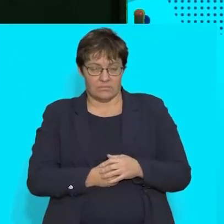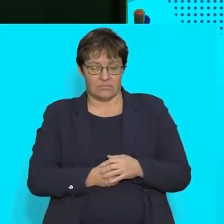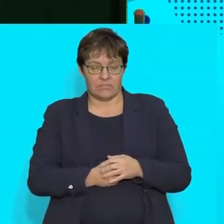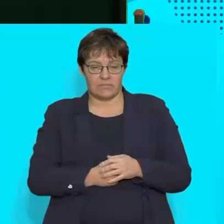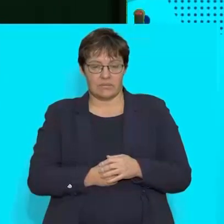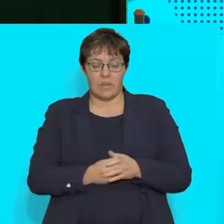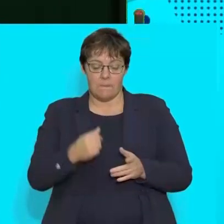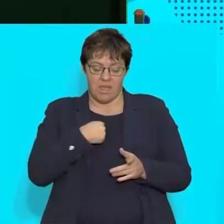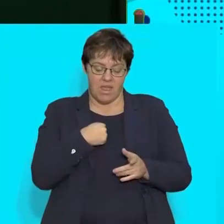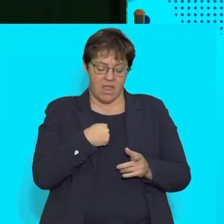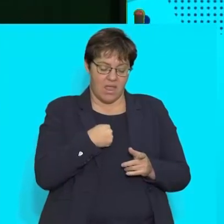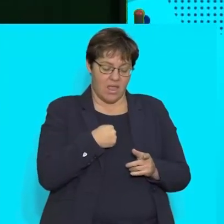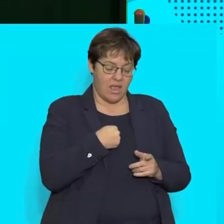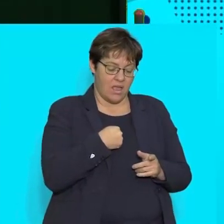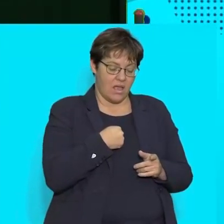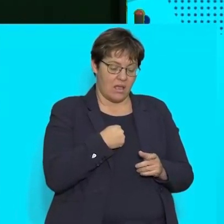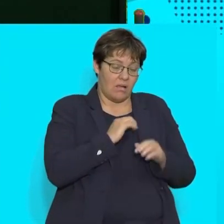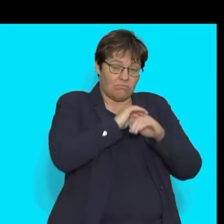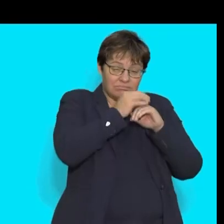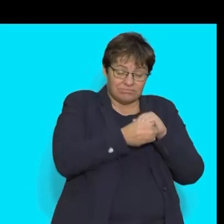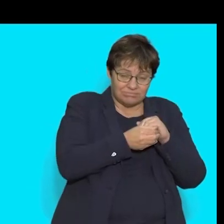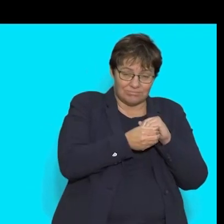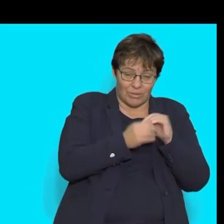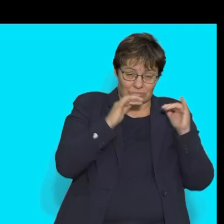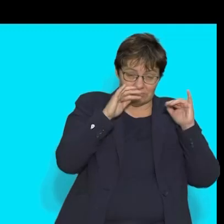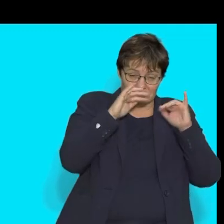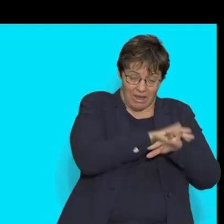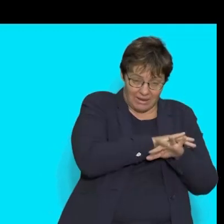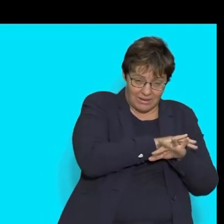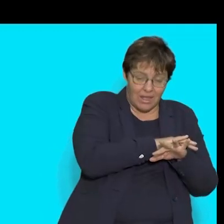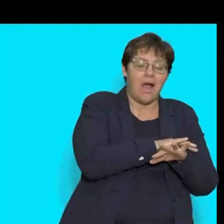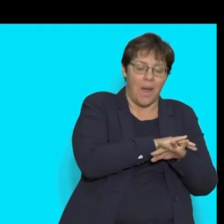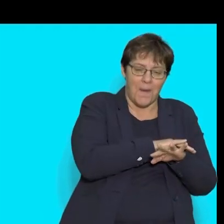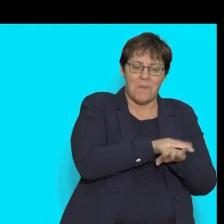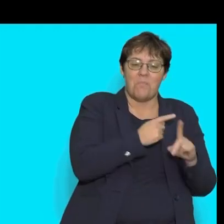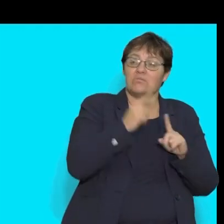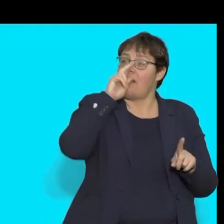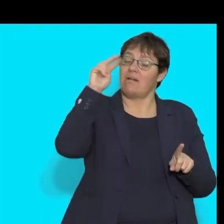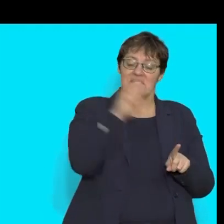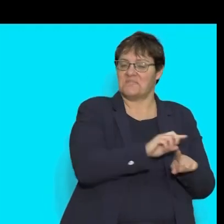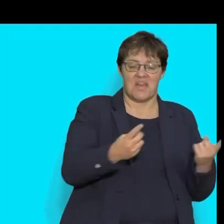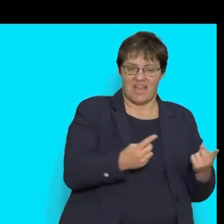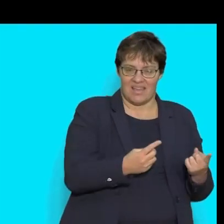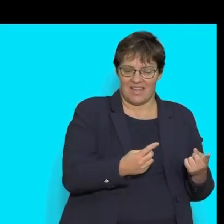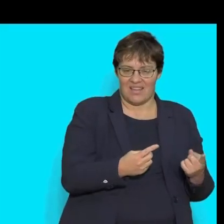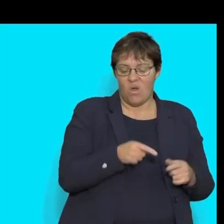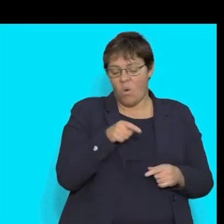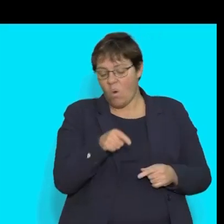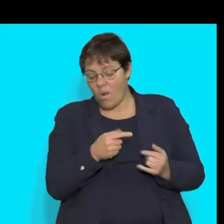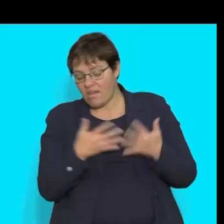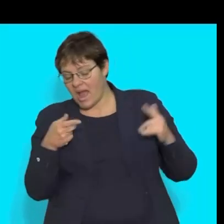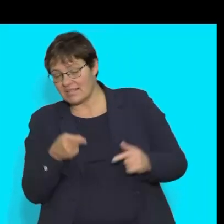a different color of coat gives some individuals a better advantage or